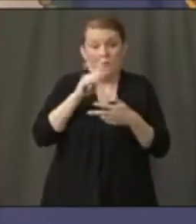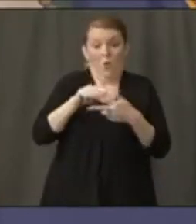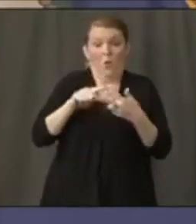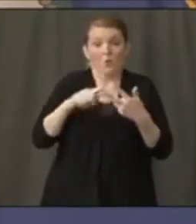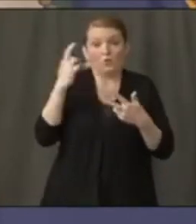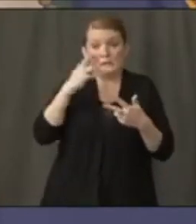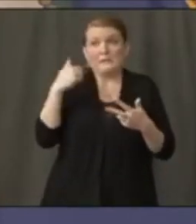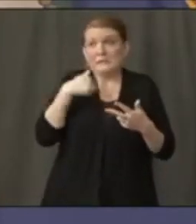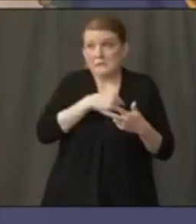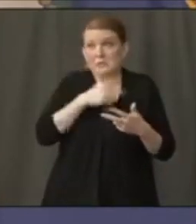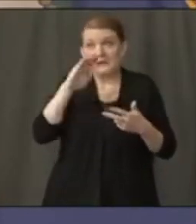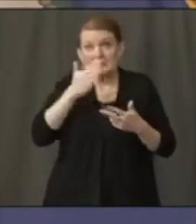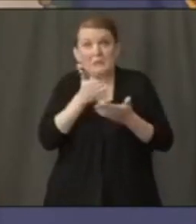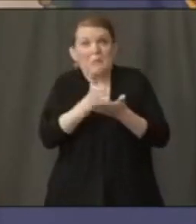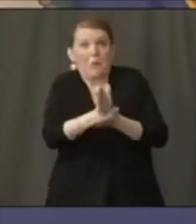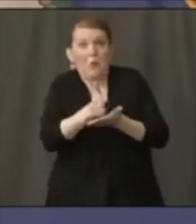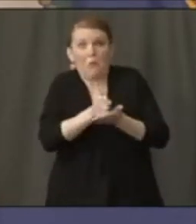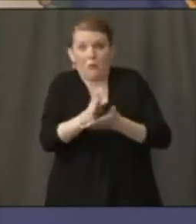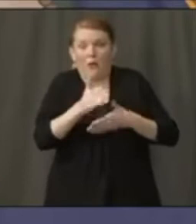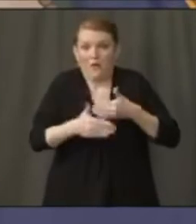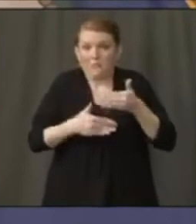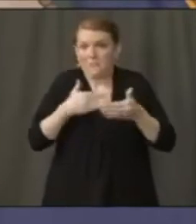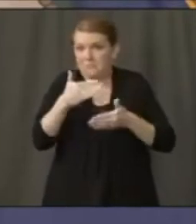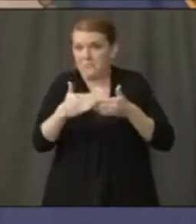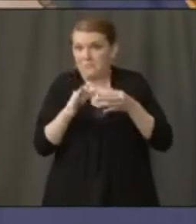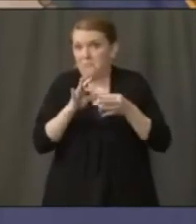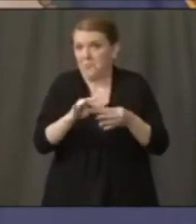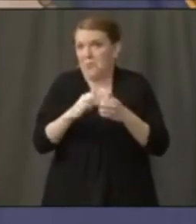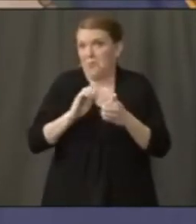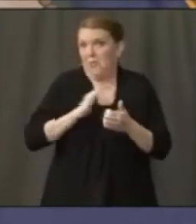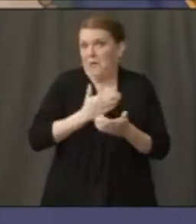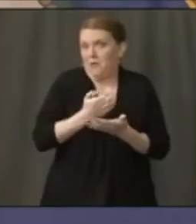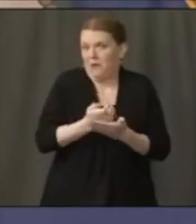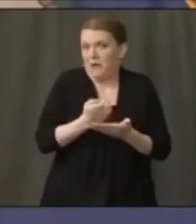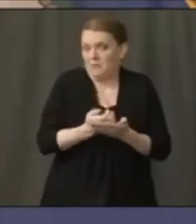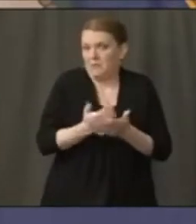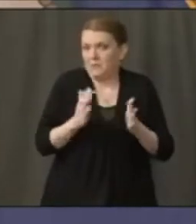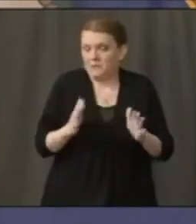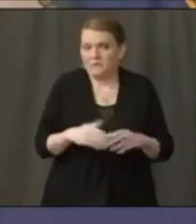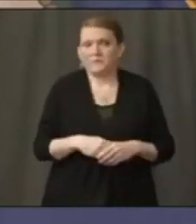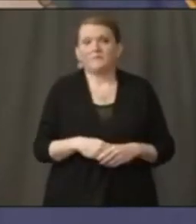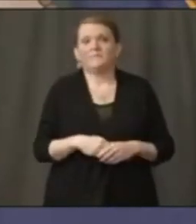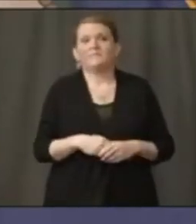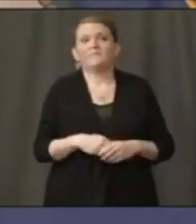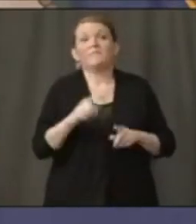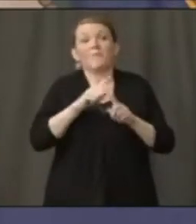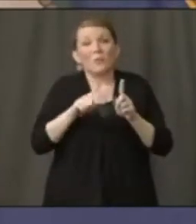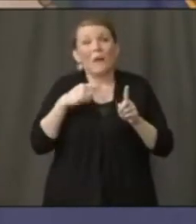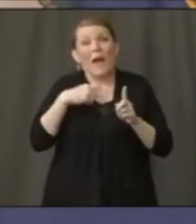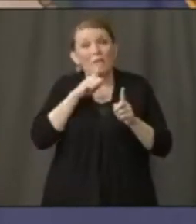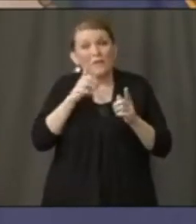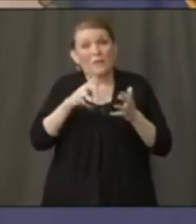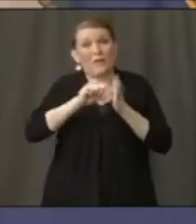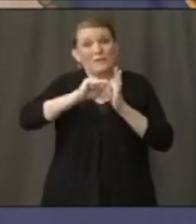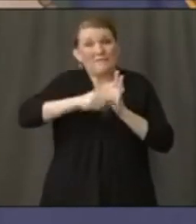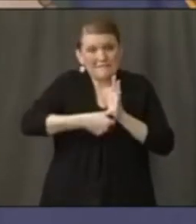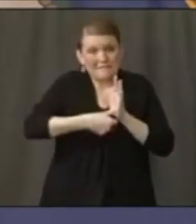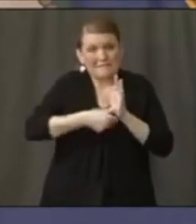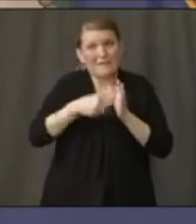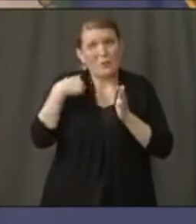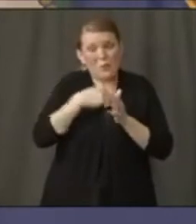I really wanted to leave you with a message that it's so important that some sort of a supplemental come through, and I hope they reach a